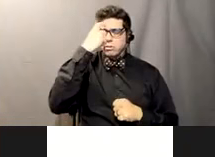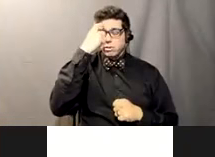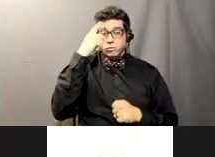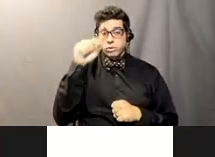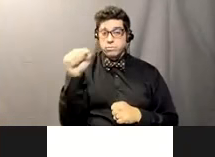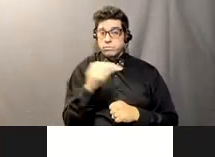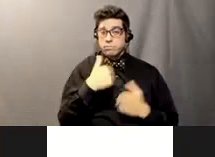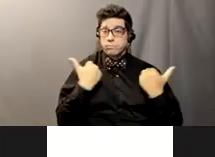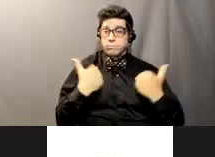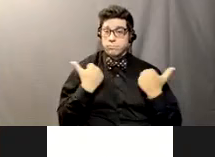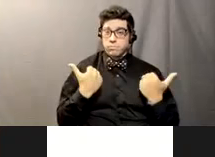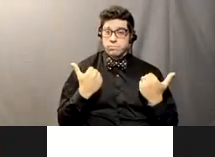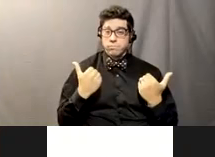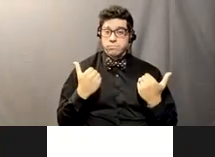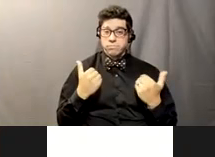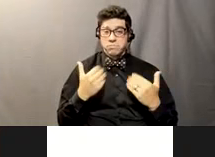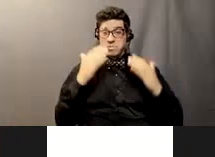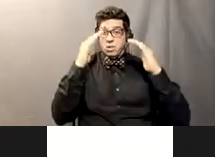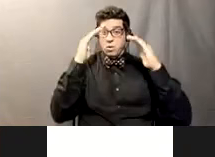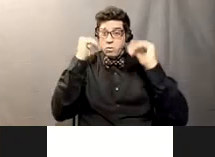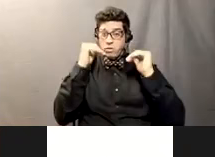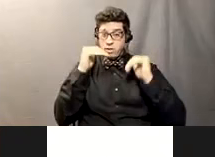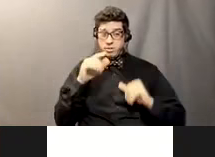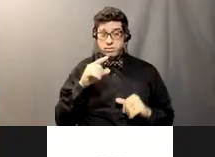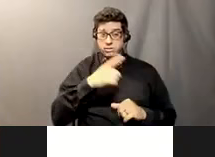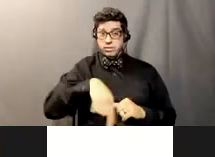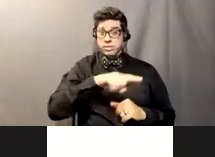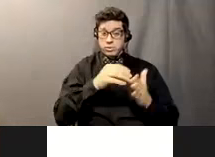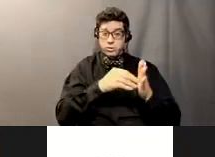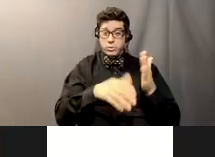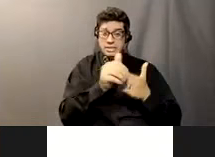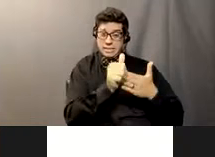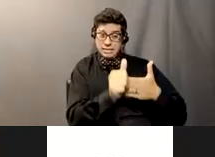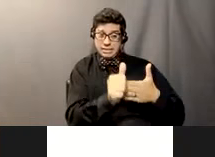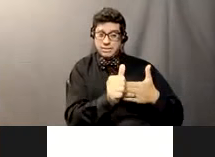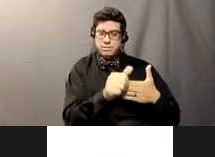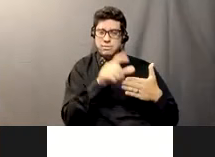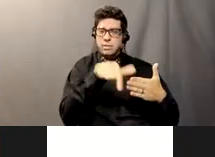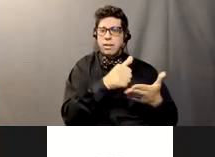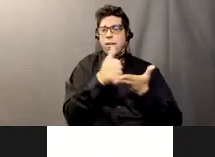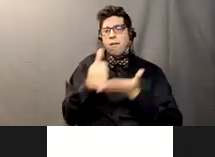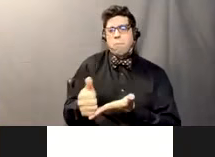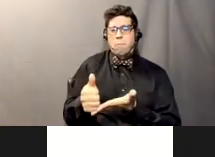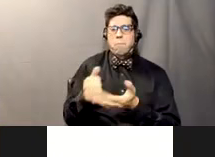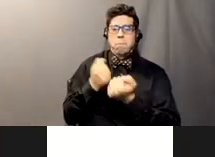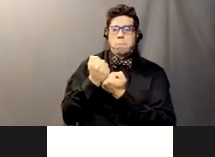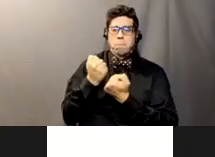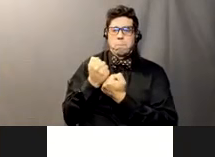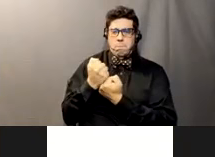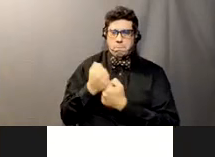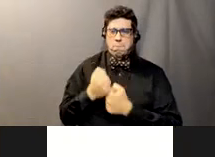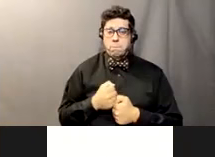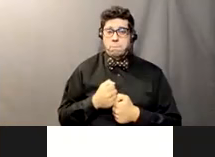hopefully the youth that our student leaders encounter and work with. So the overview